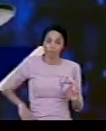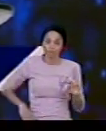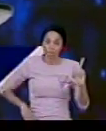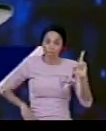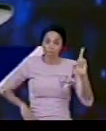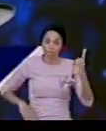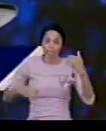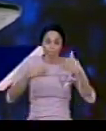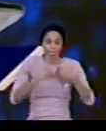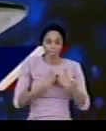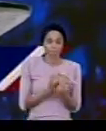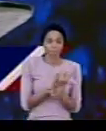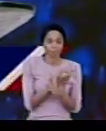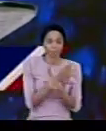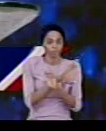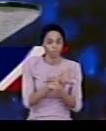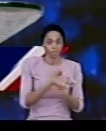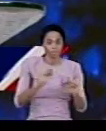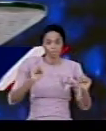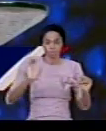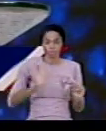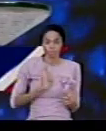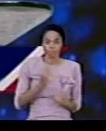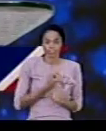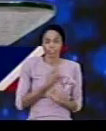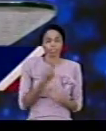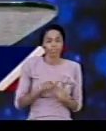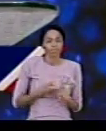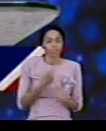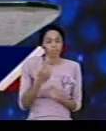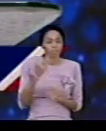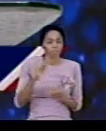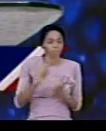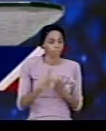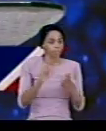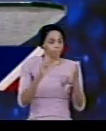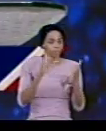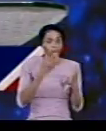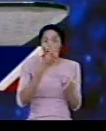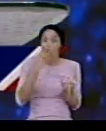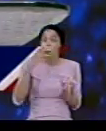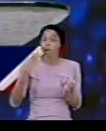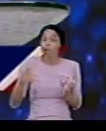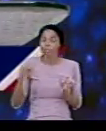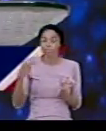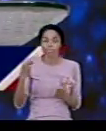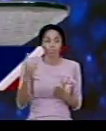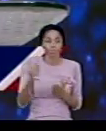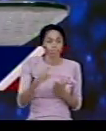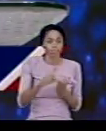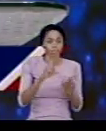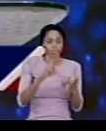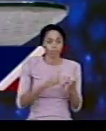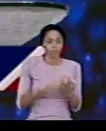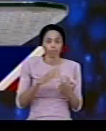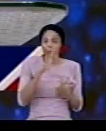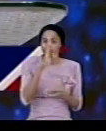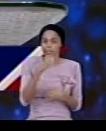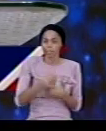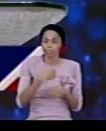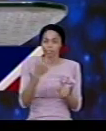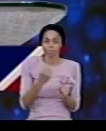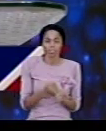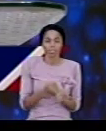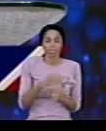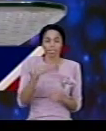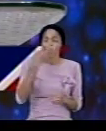has redeemed us from the law, from the curse of the law, being made a